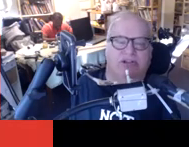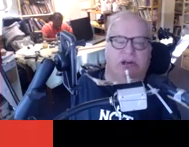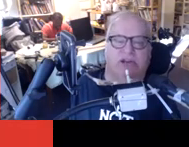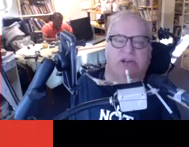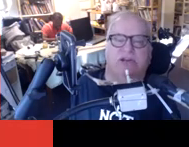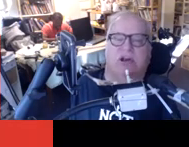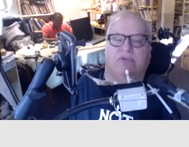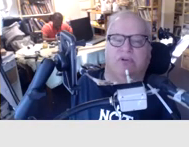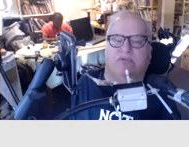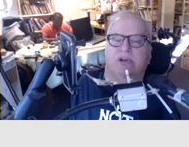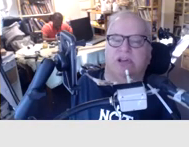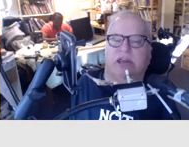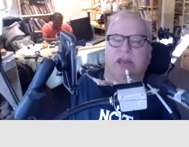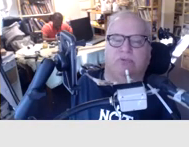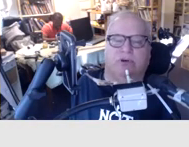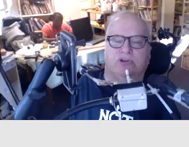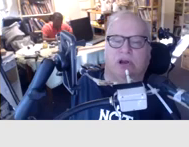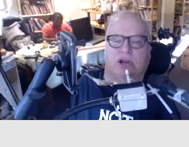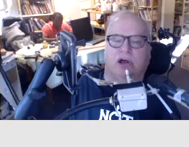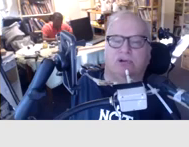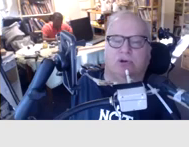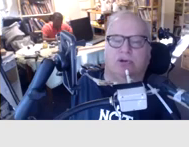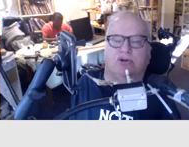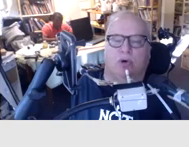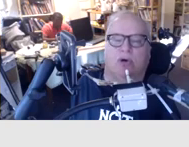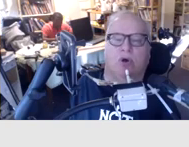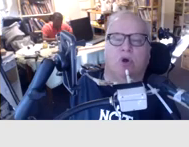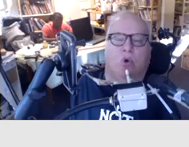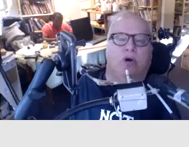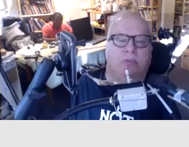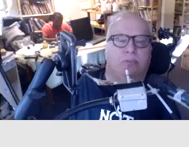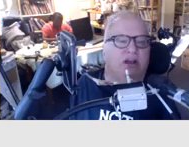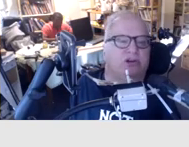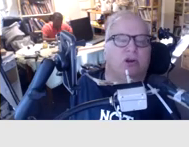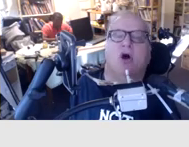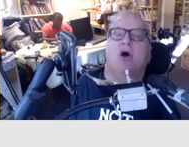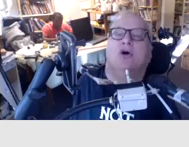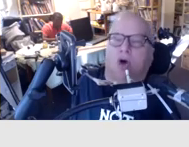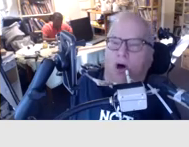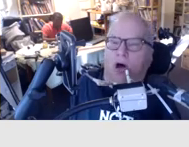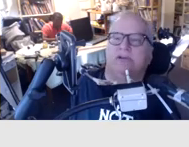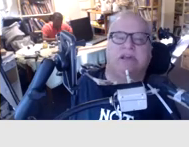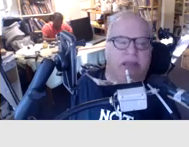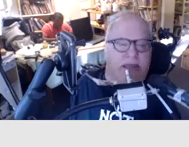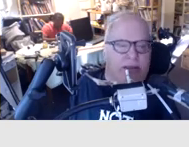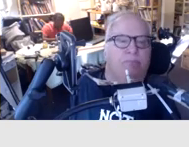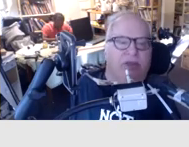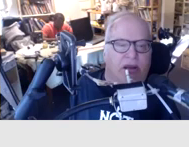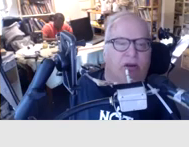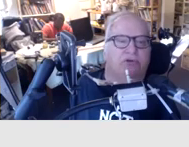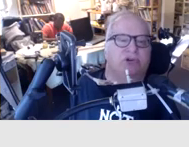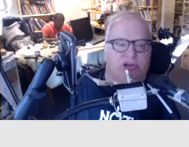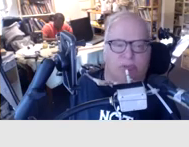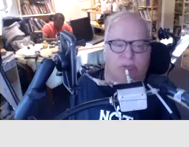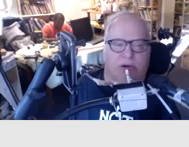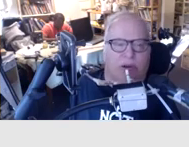the patient is not suffering from a psychiatric or psychological disorder or depression causing